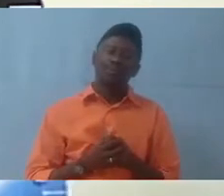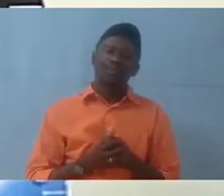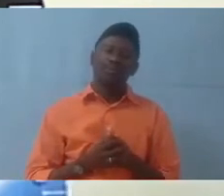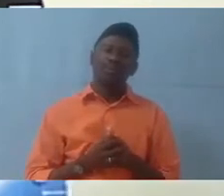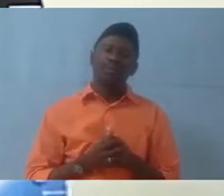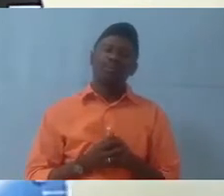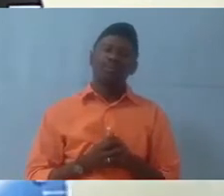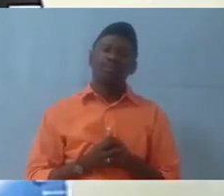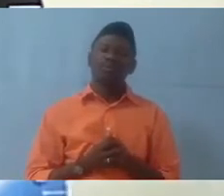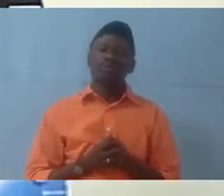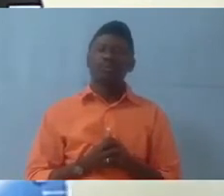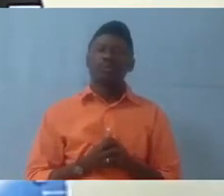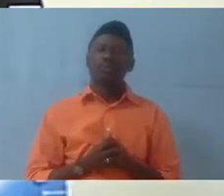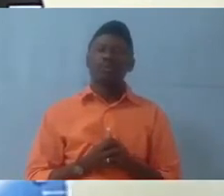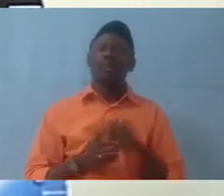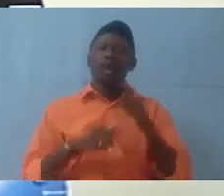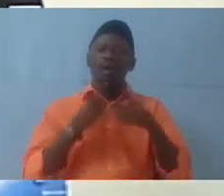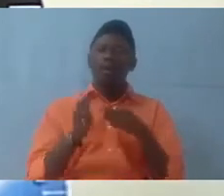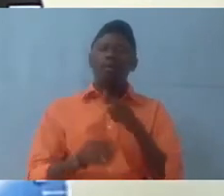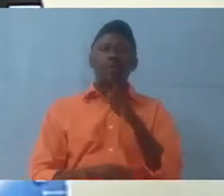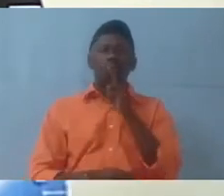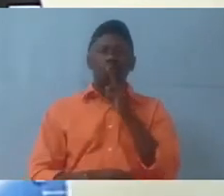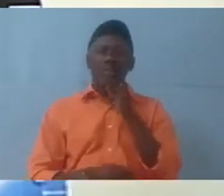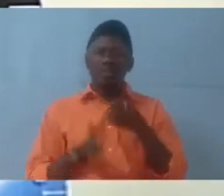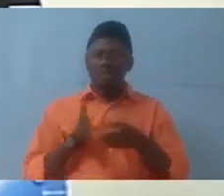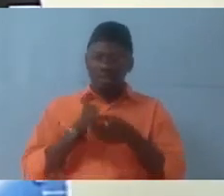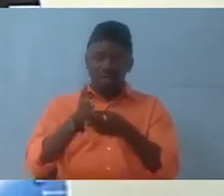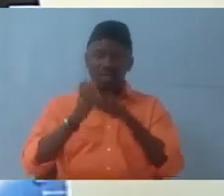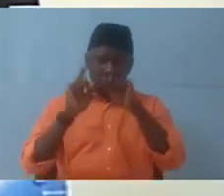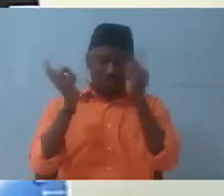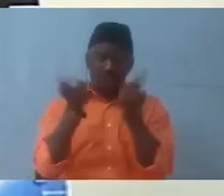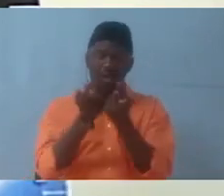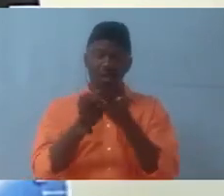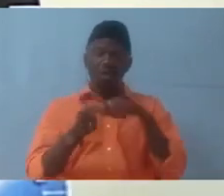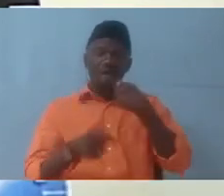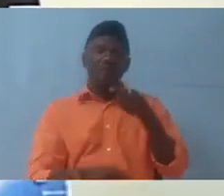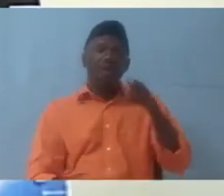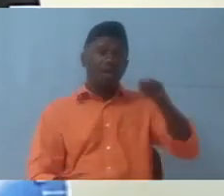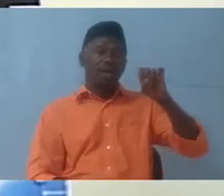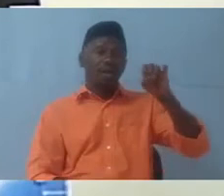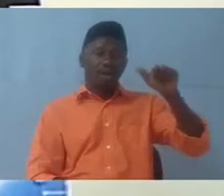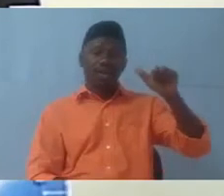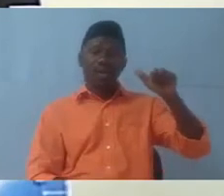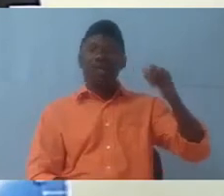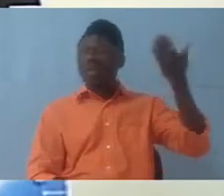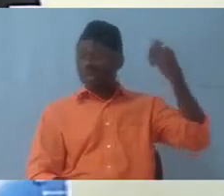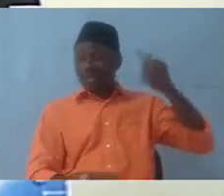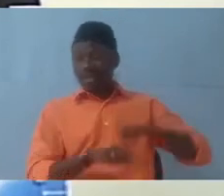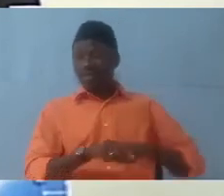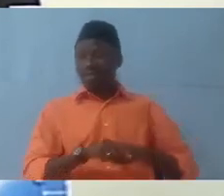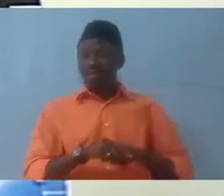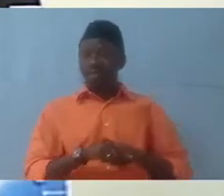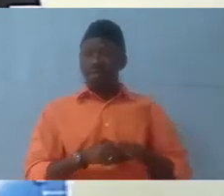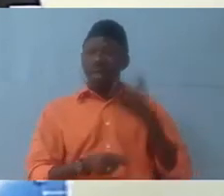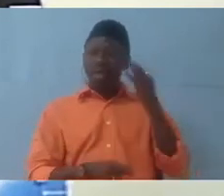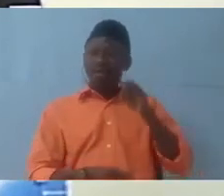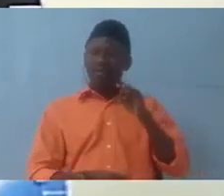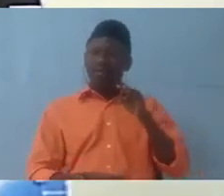regarding the director was at the time. Pour nak kan mo nekone director bi waxtu bobu.